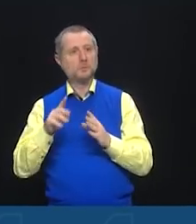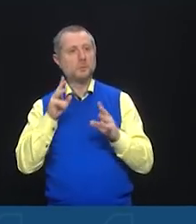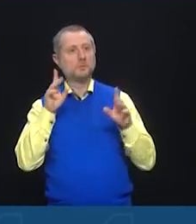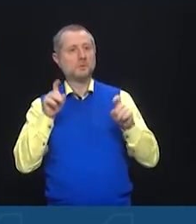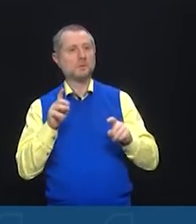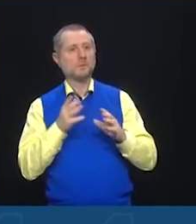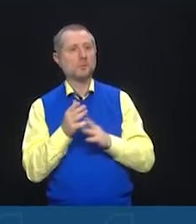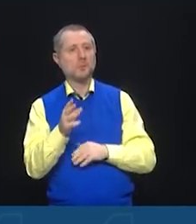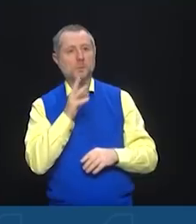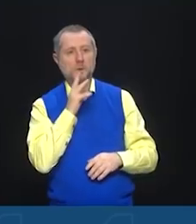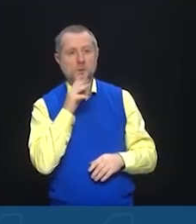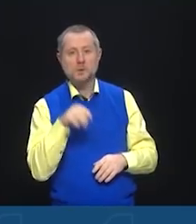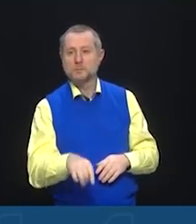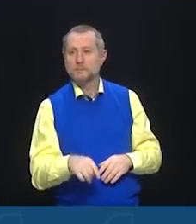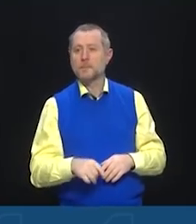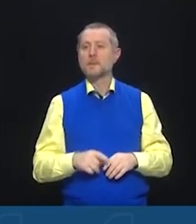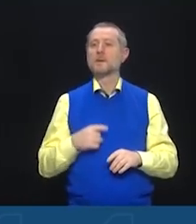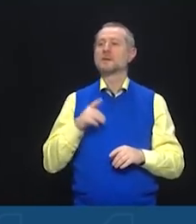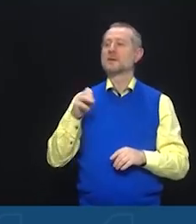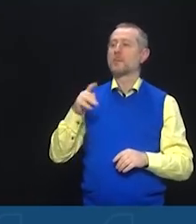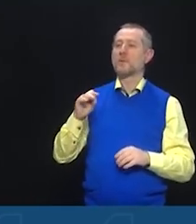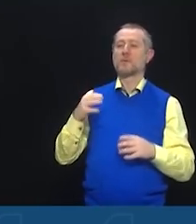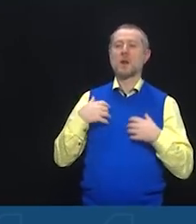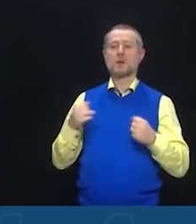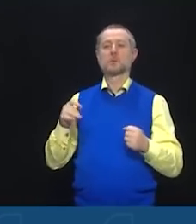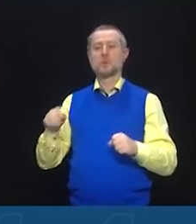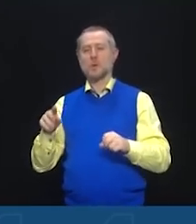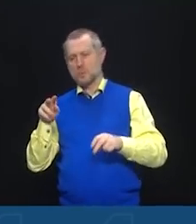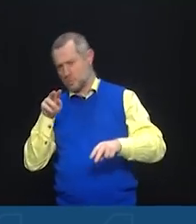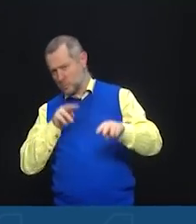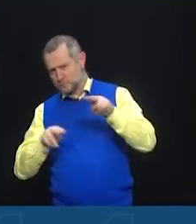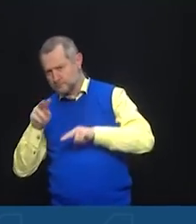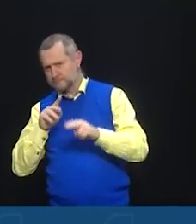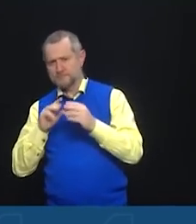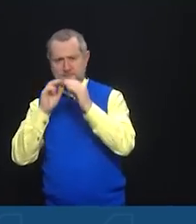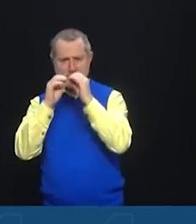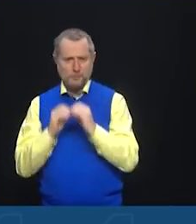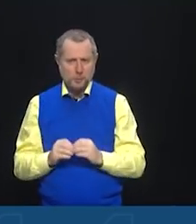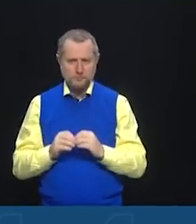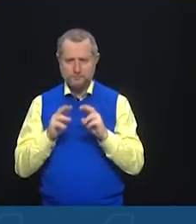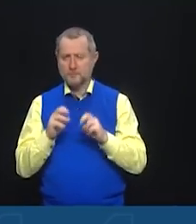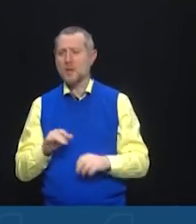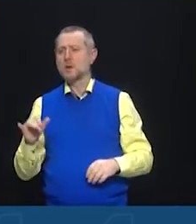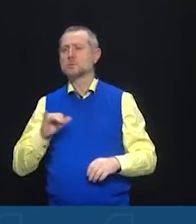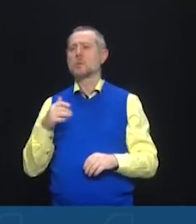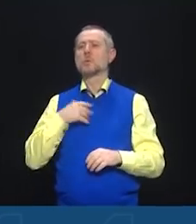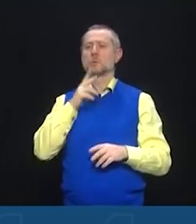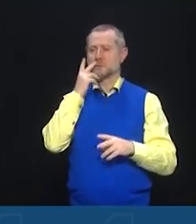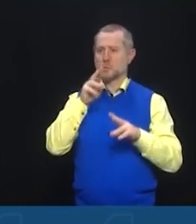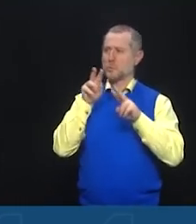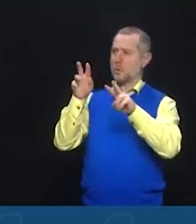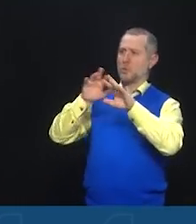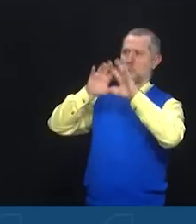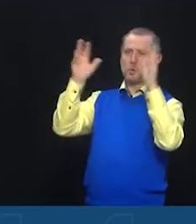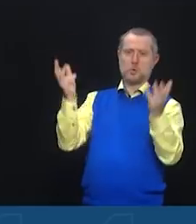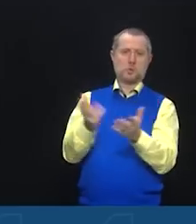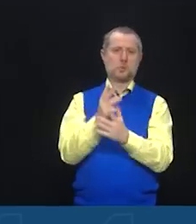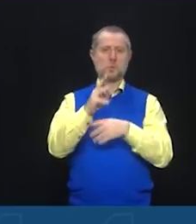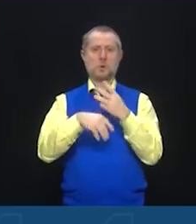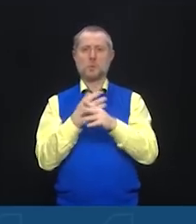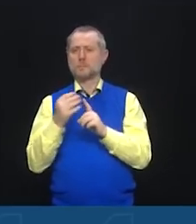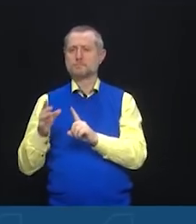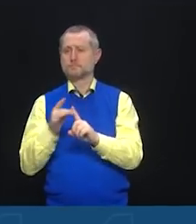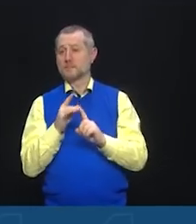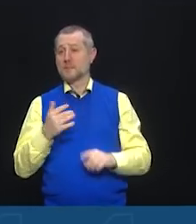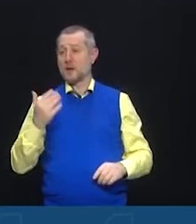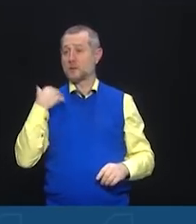much, we'll have at the Department of Health the ability to analyze this. And we're going to keep an eye on global trends. Again, there was talk last October,